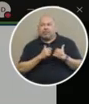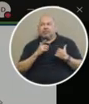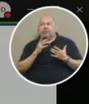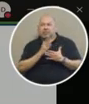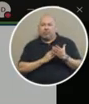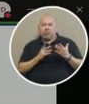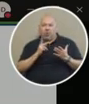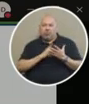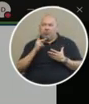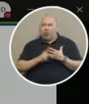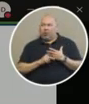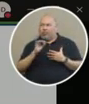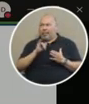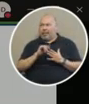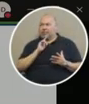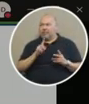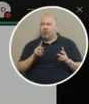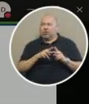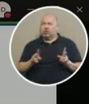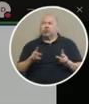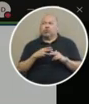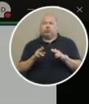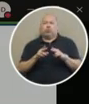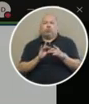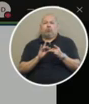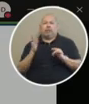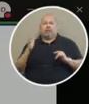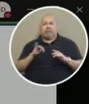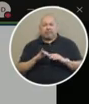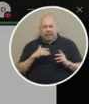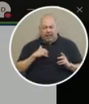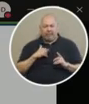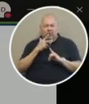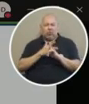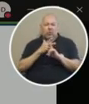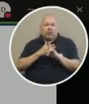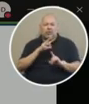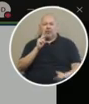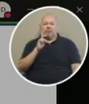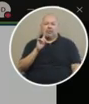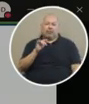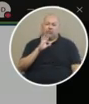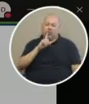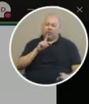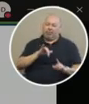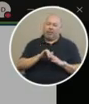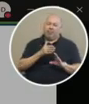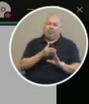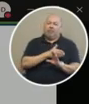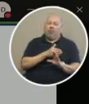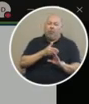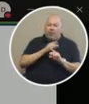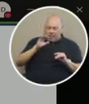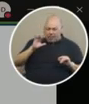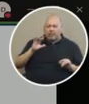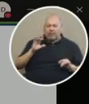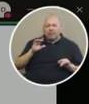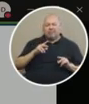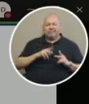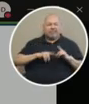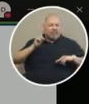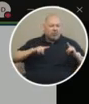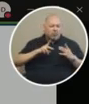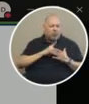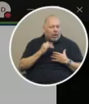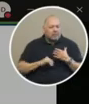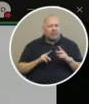programs. It's a very short presentation. I do have a quarterly update that I'll be touching over and presenting to you the various projects